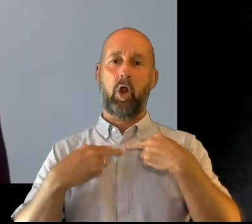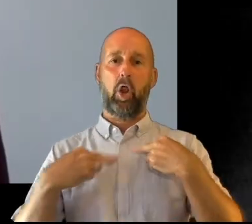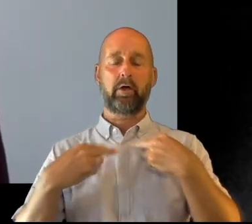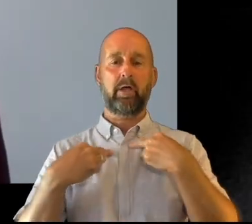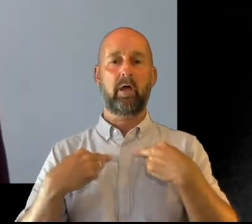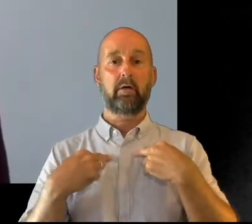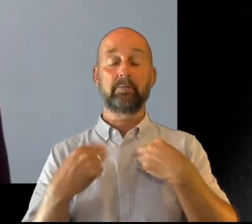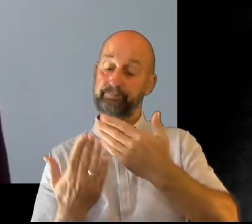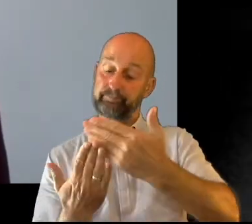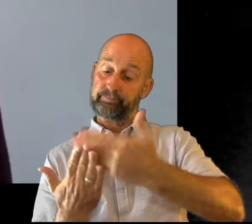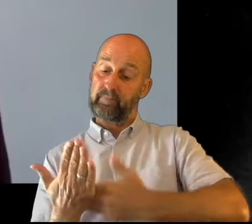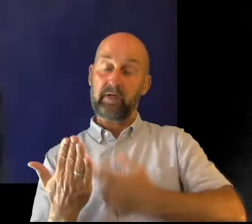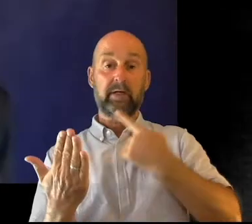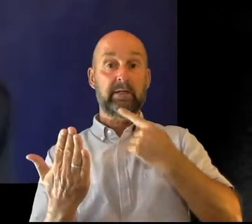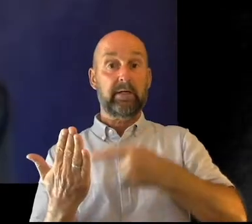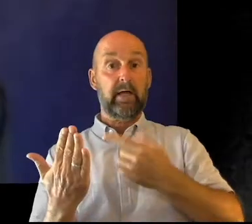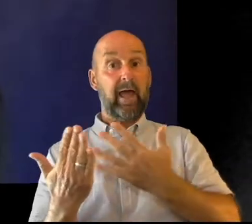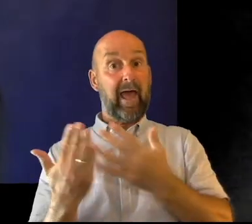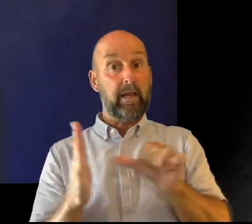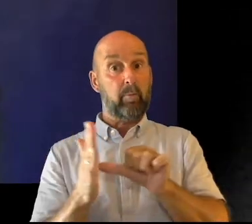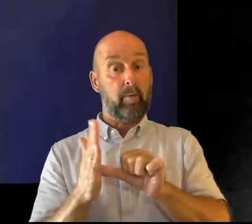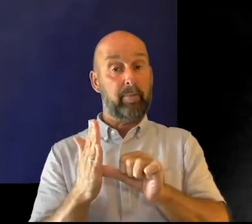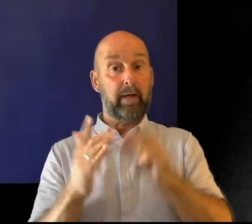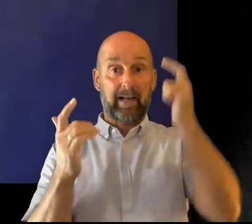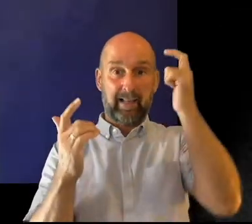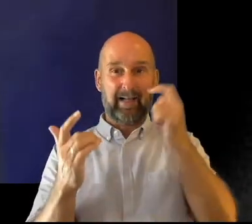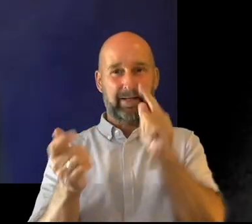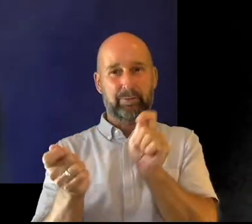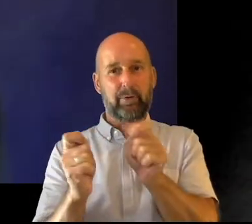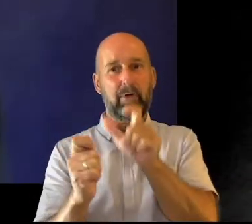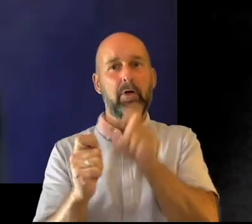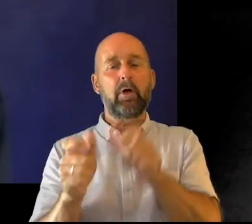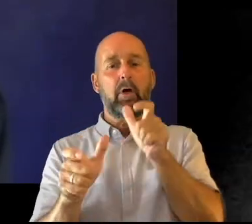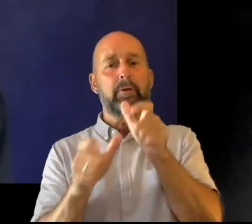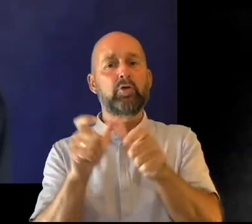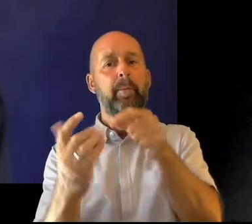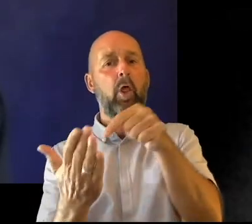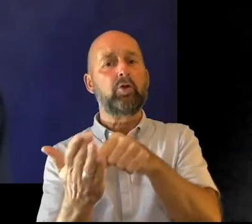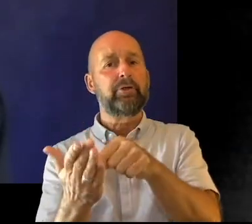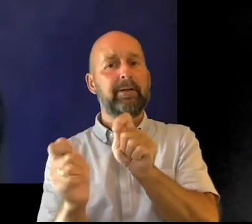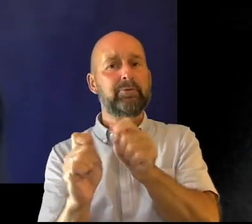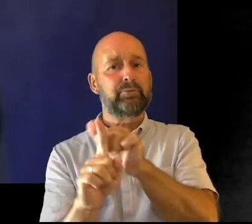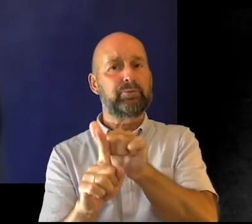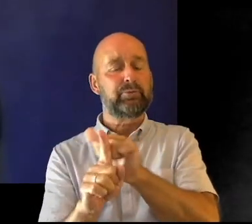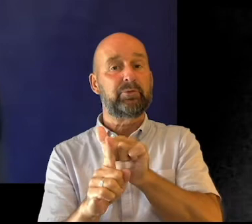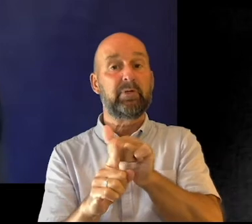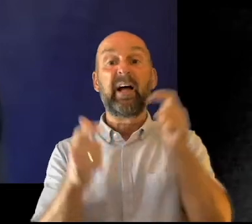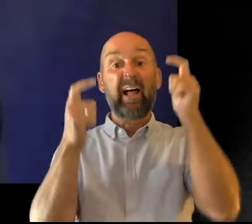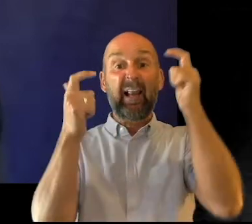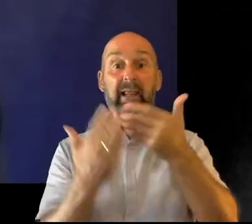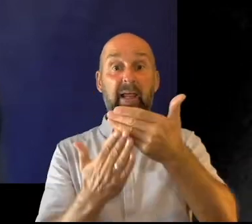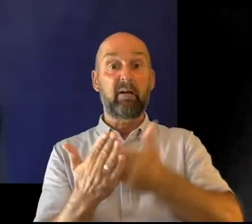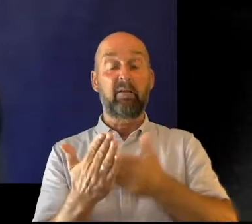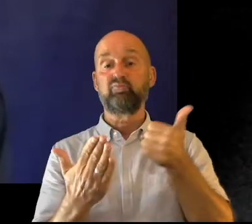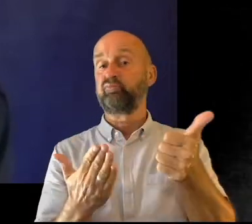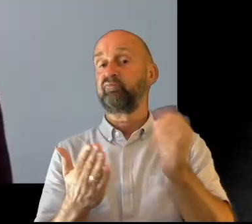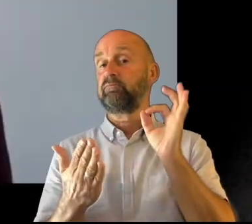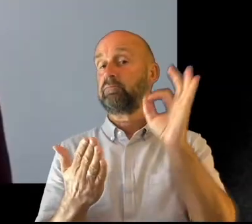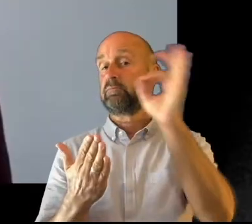any legal issues with the speech? I could do with the rejig on the terminology, but legally I'd say we're